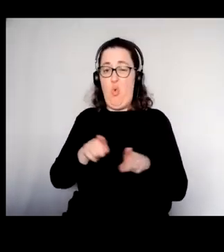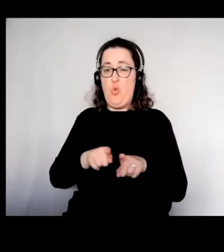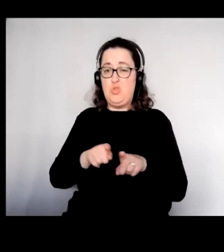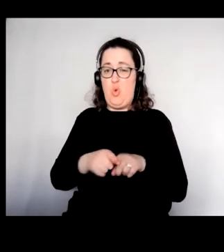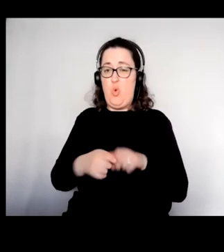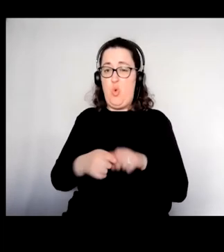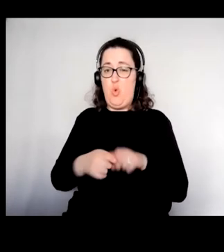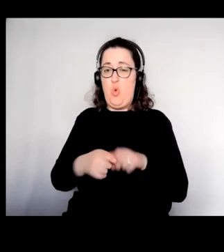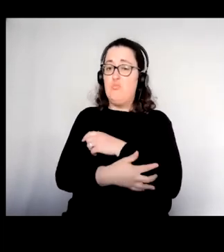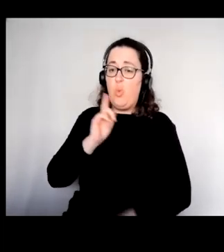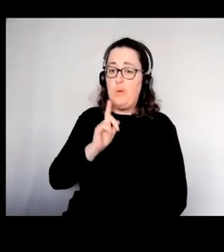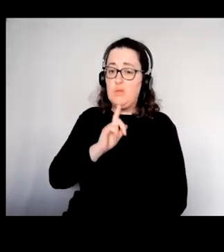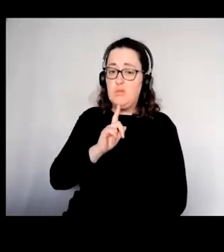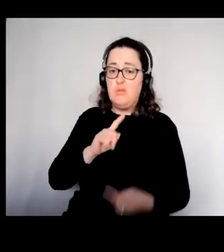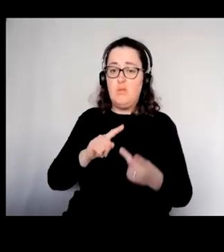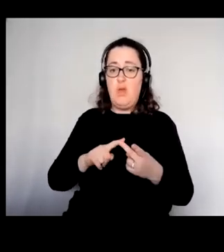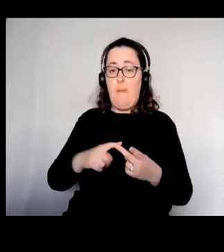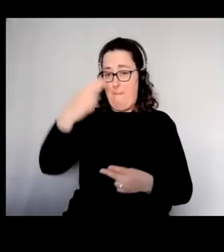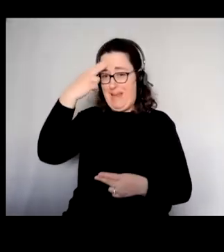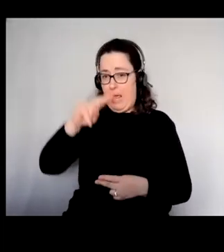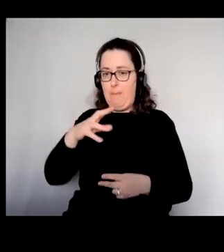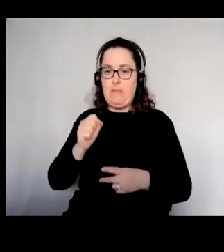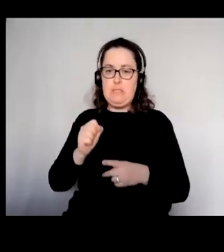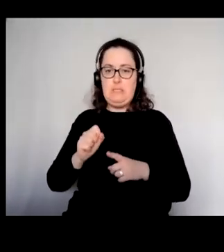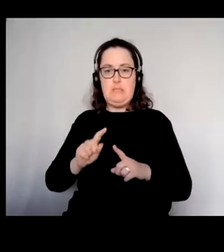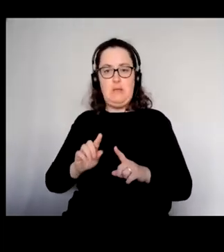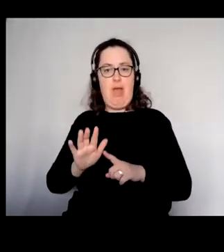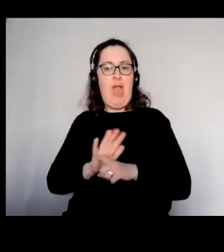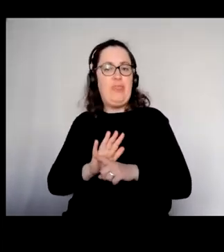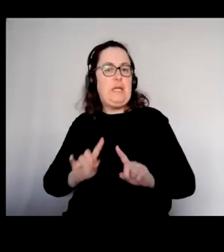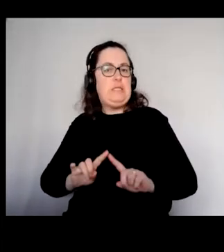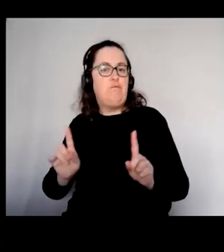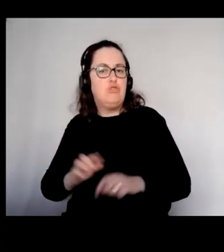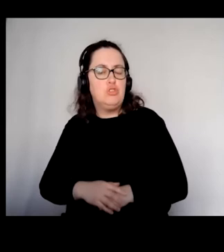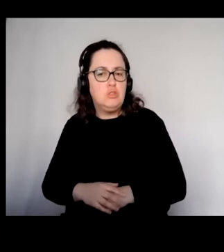I'm also a brown woman. I've also got an ethnic name